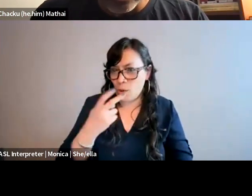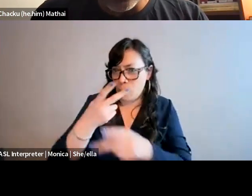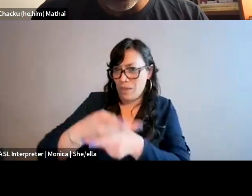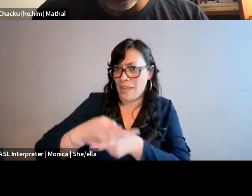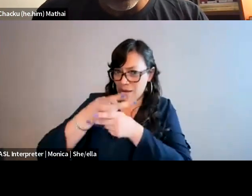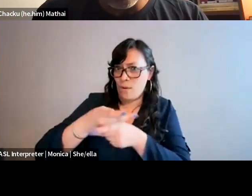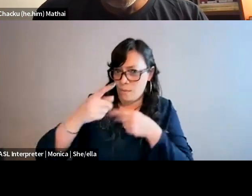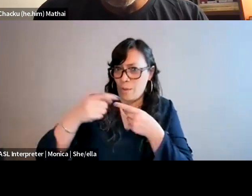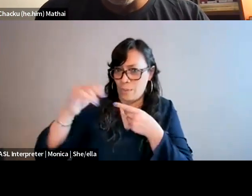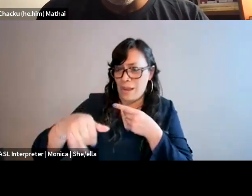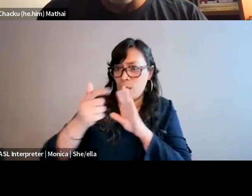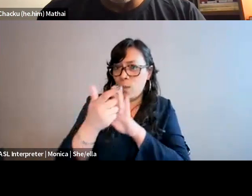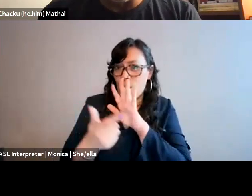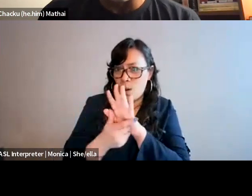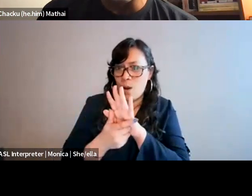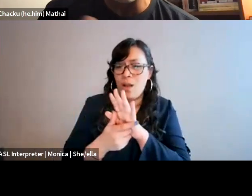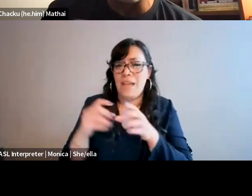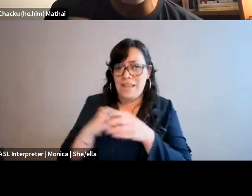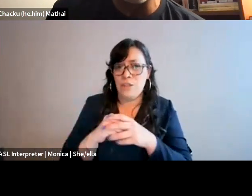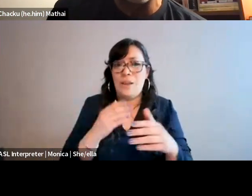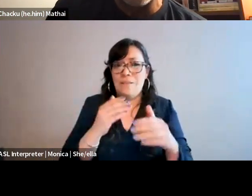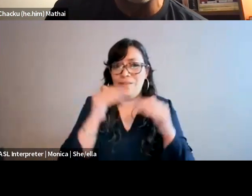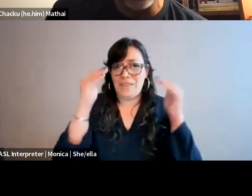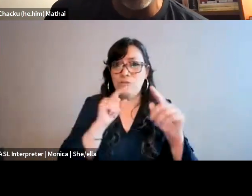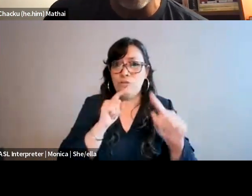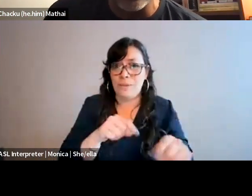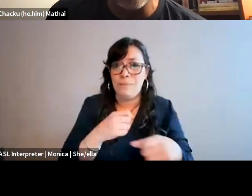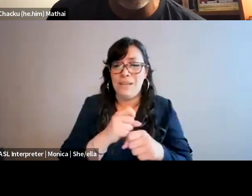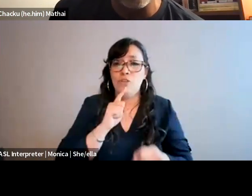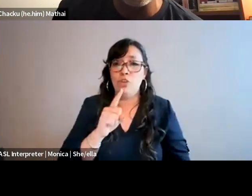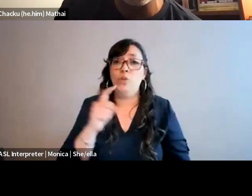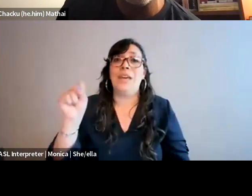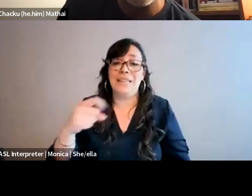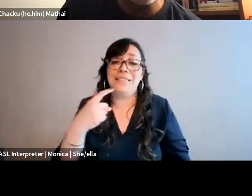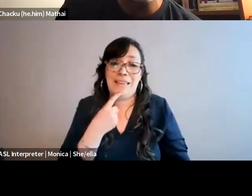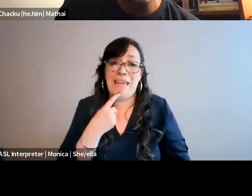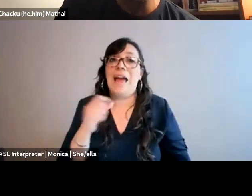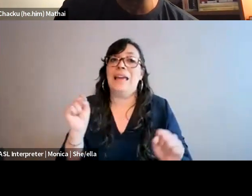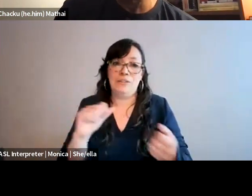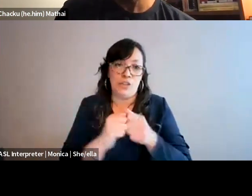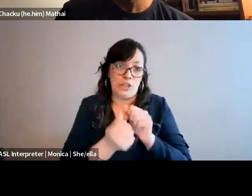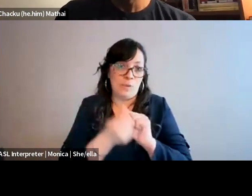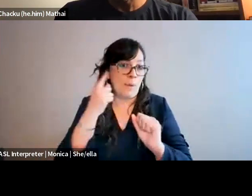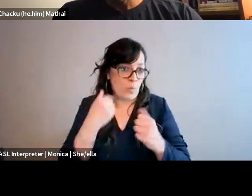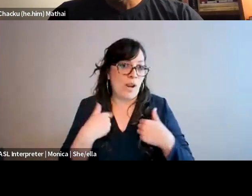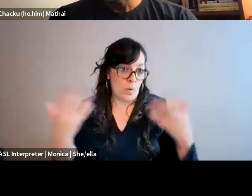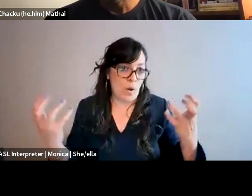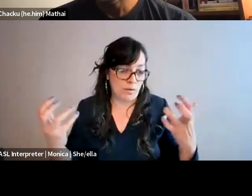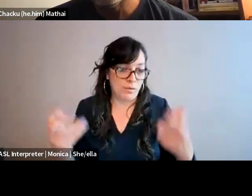Ulysses Clause in the law and in the advanced directives. Make sure you're saying I can change my mind when I want to. That's it. Thanks.